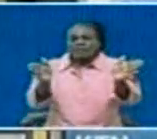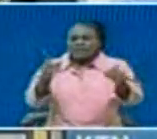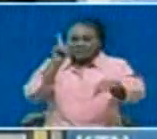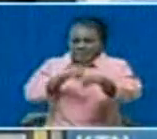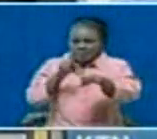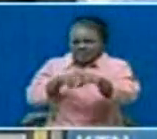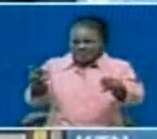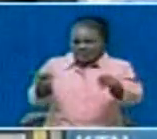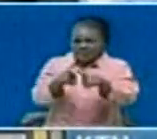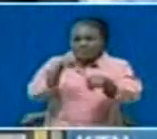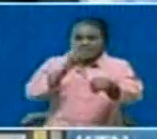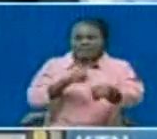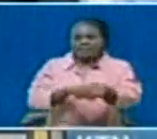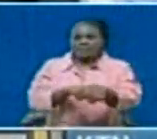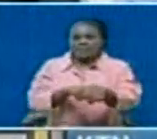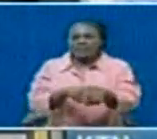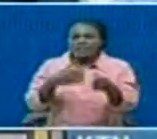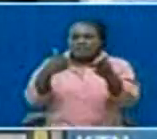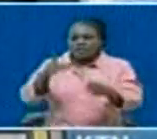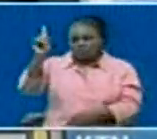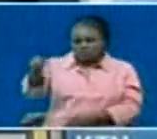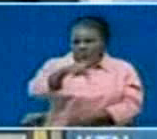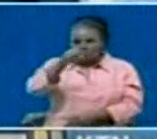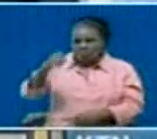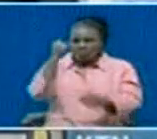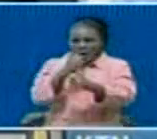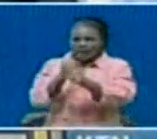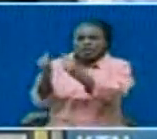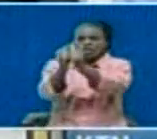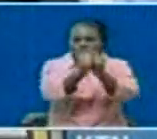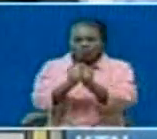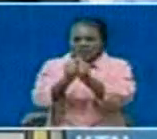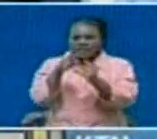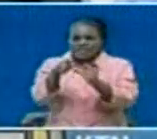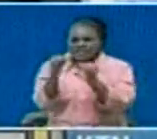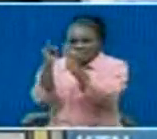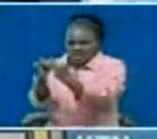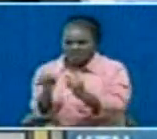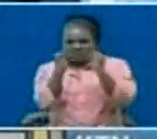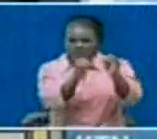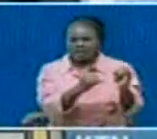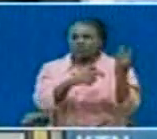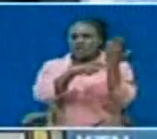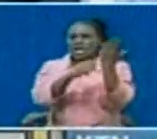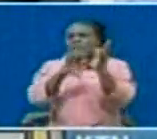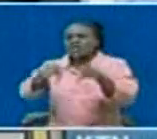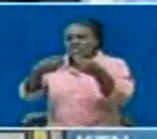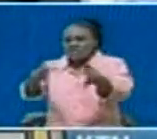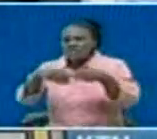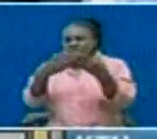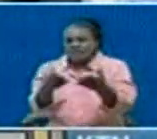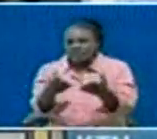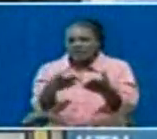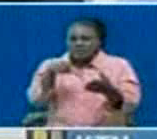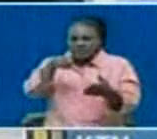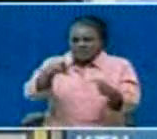time. This criminal conspiracy has disposed individuals and families living in this region of